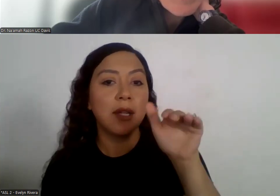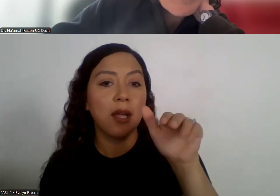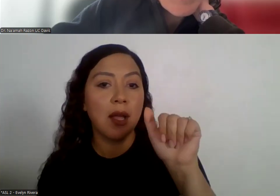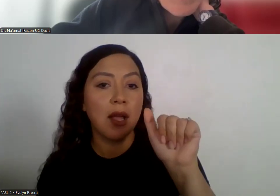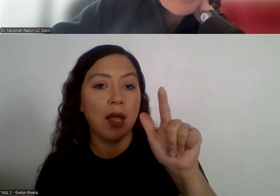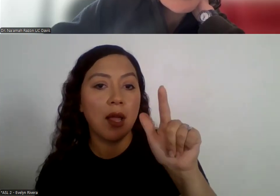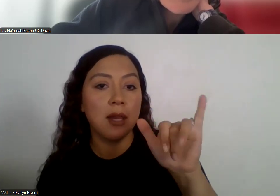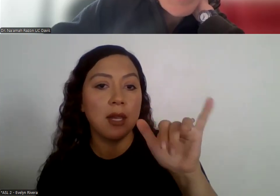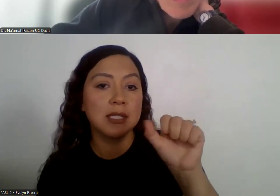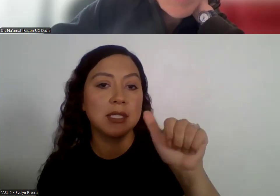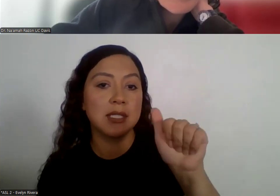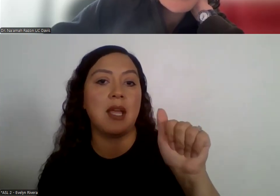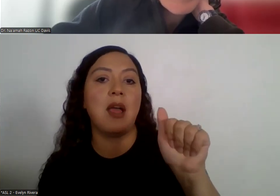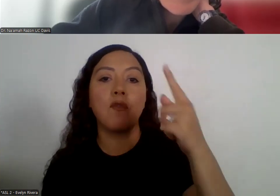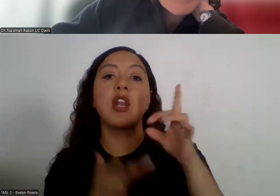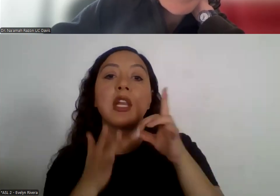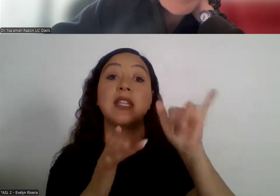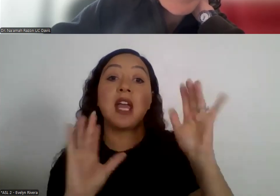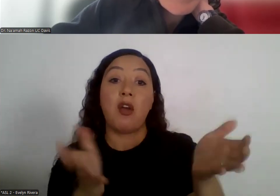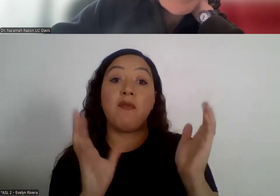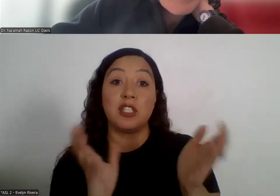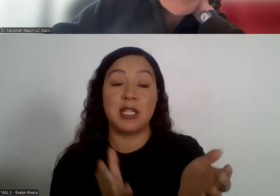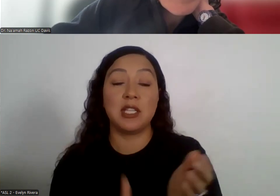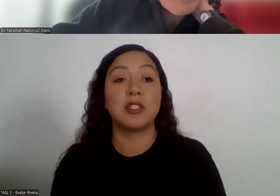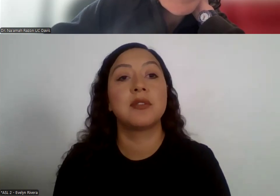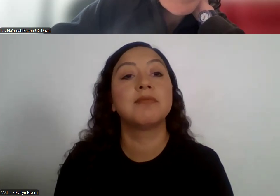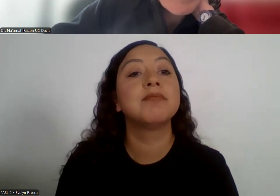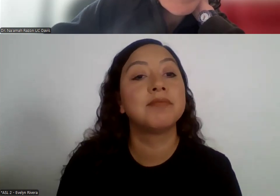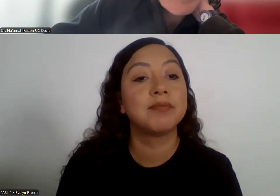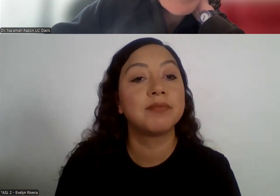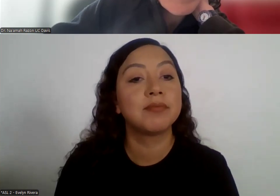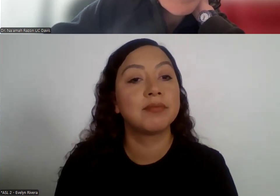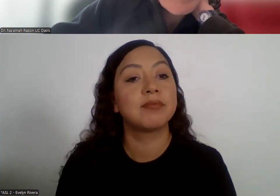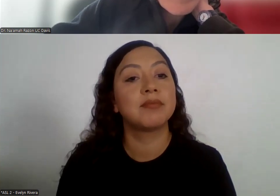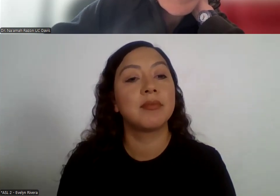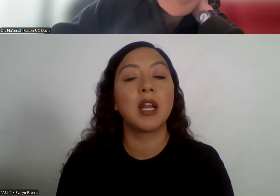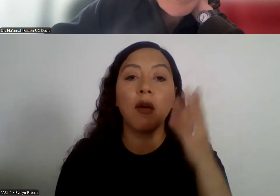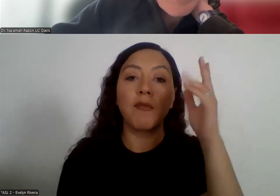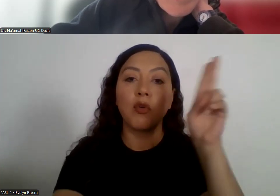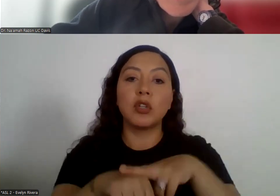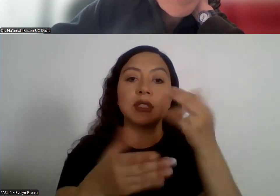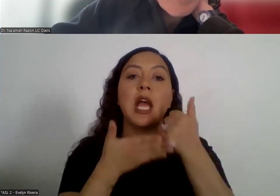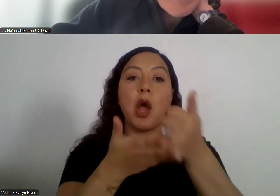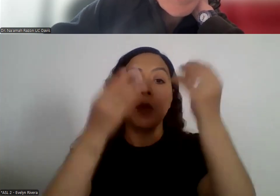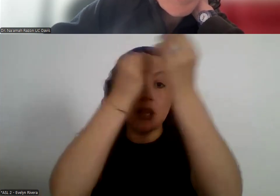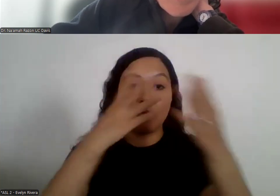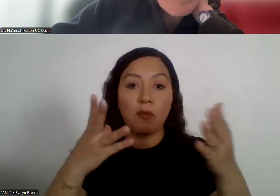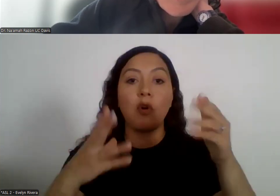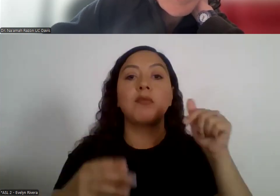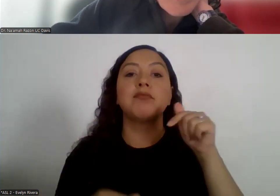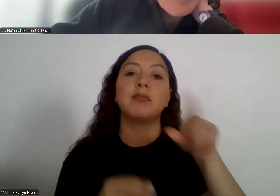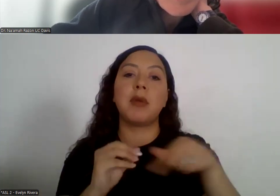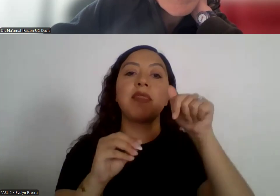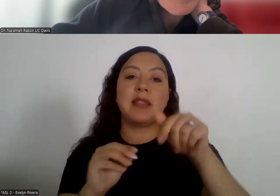for leading the conversation and for, of course, helping inform the understanding of this committee. So many